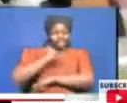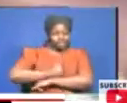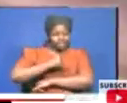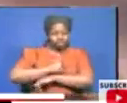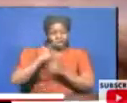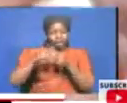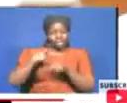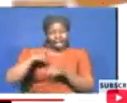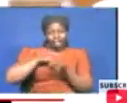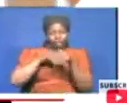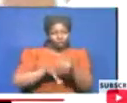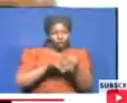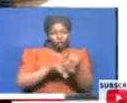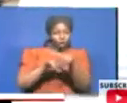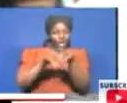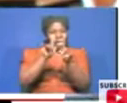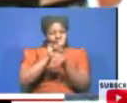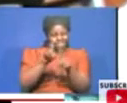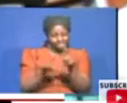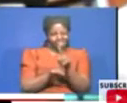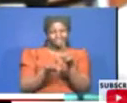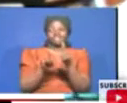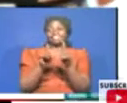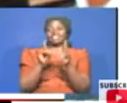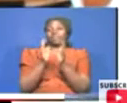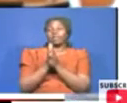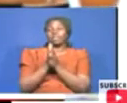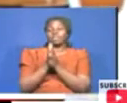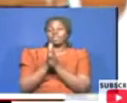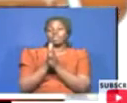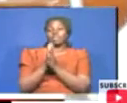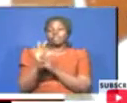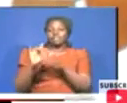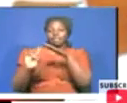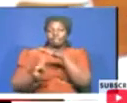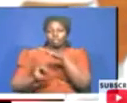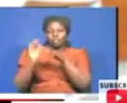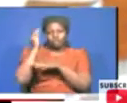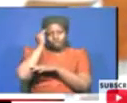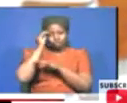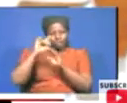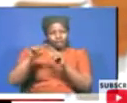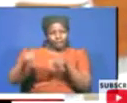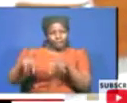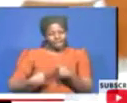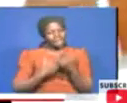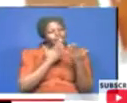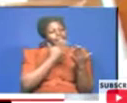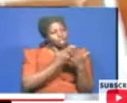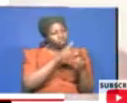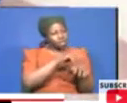everything which the ministry demands. Thank you. So as we wind up,